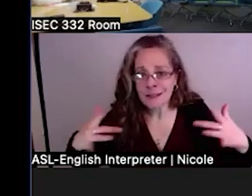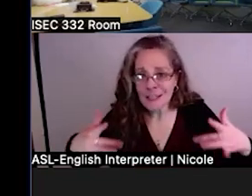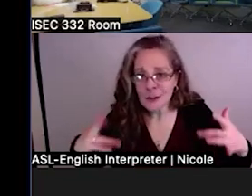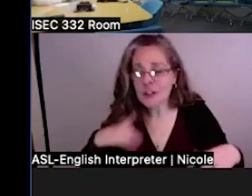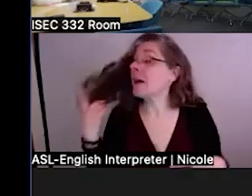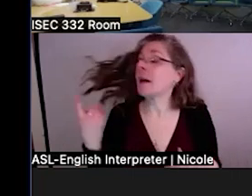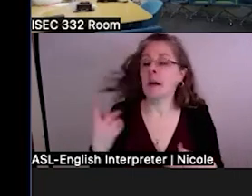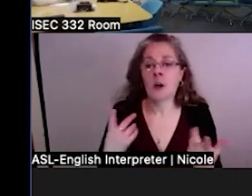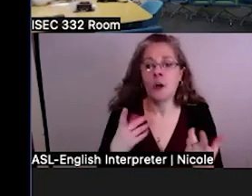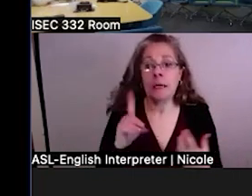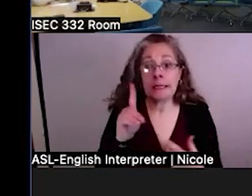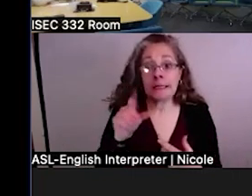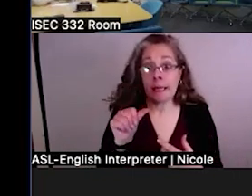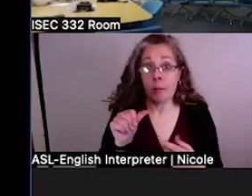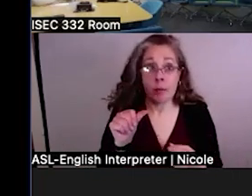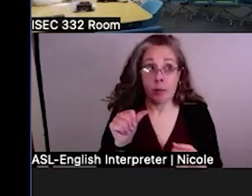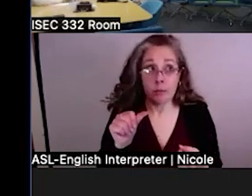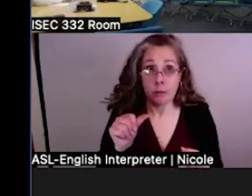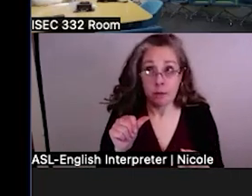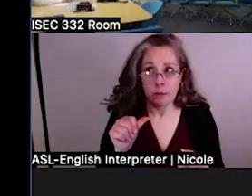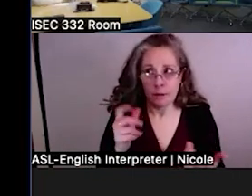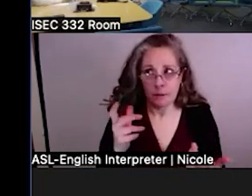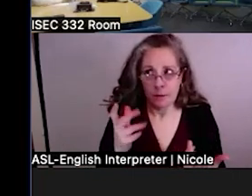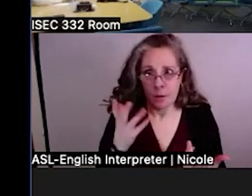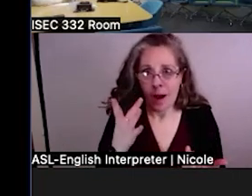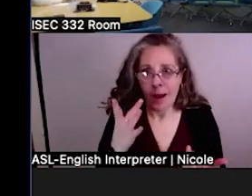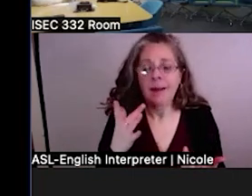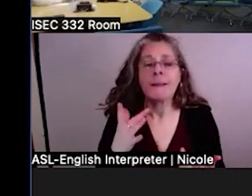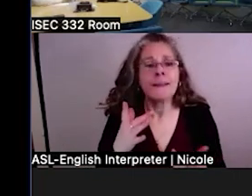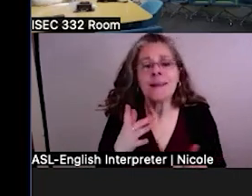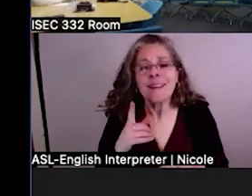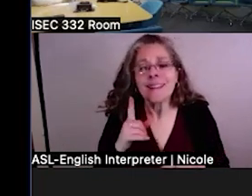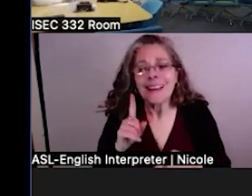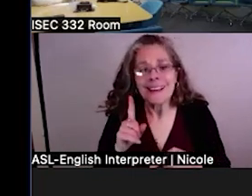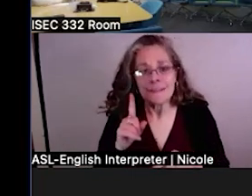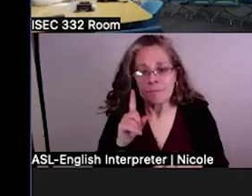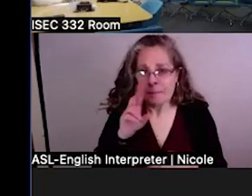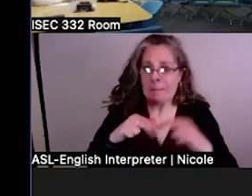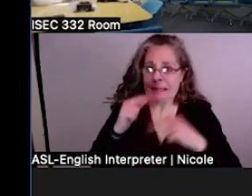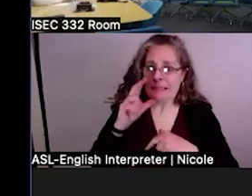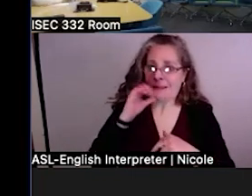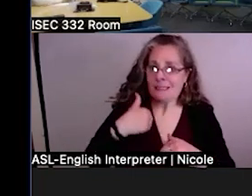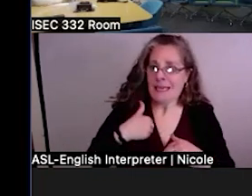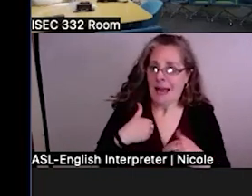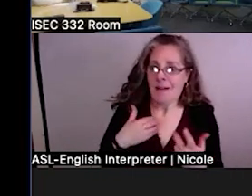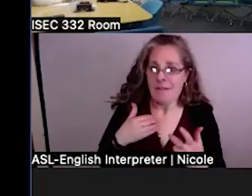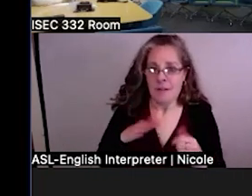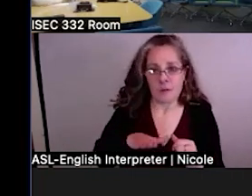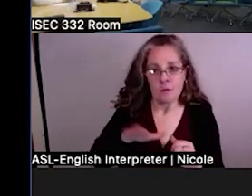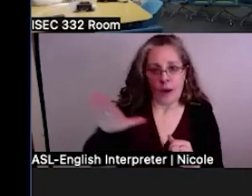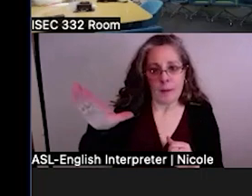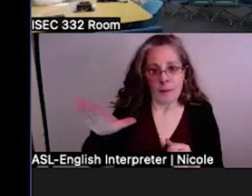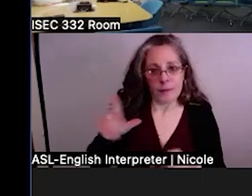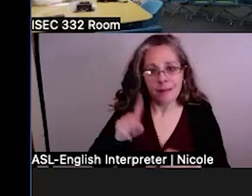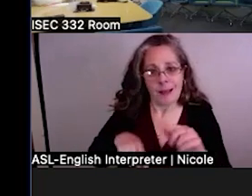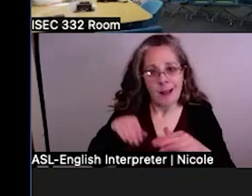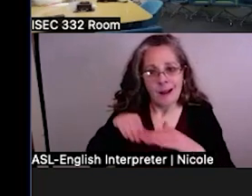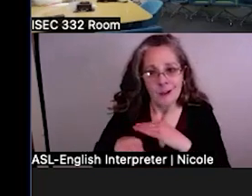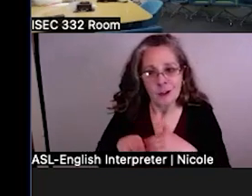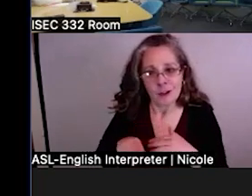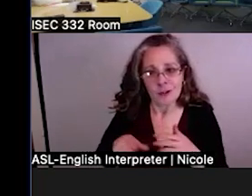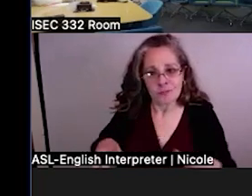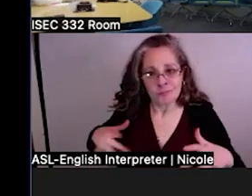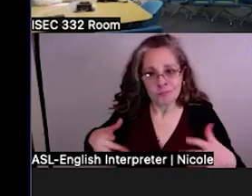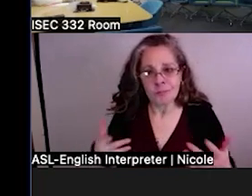ramp was provided. So provide a ramp, that person's not disabled in that way. People that are in the autism